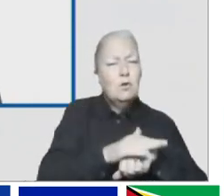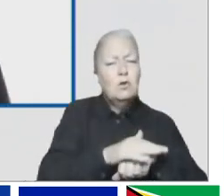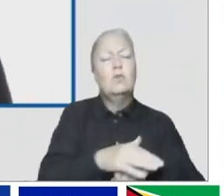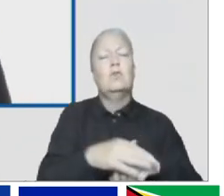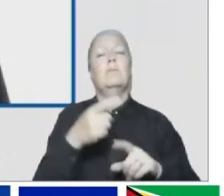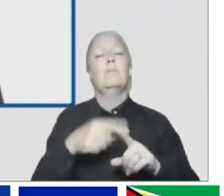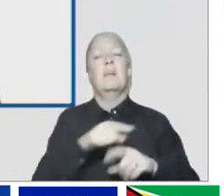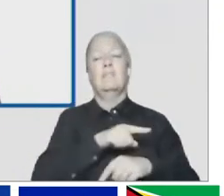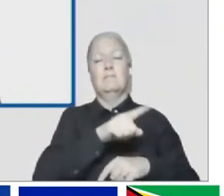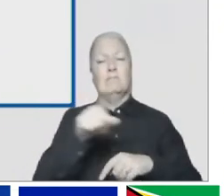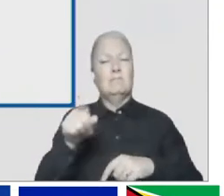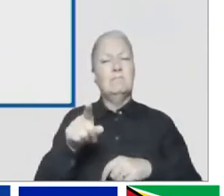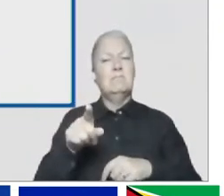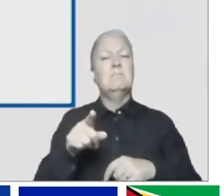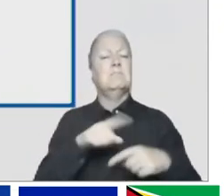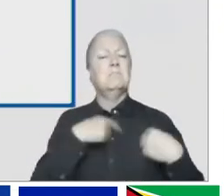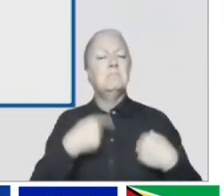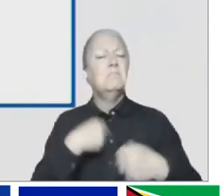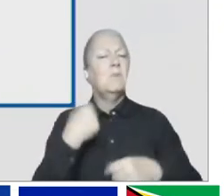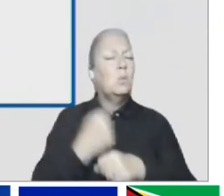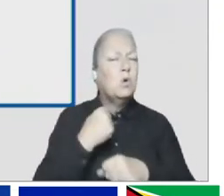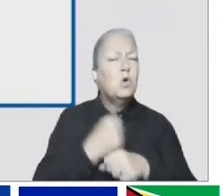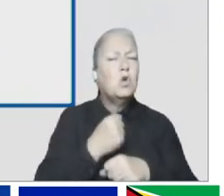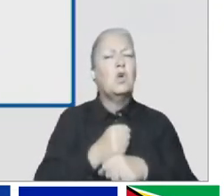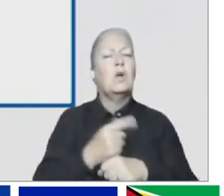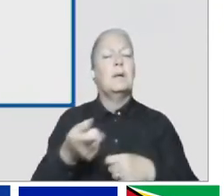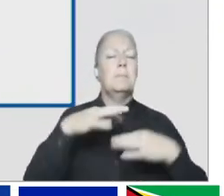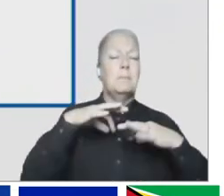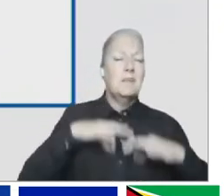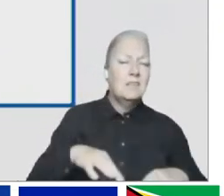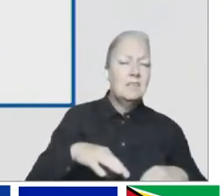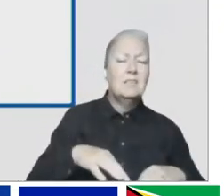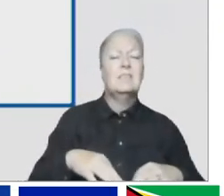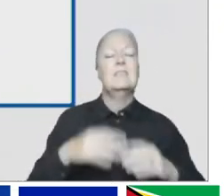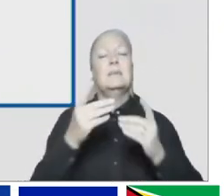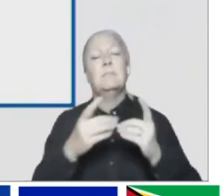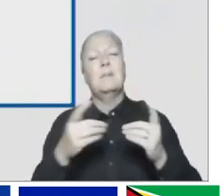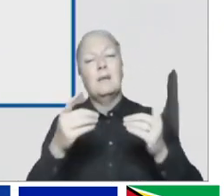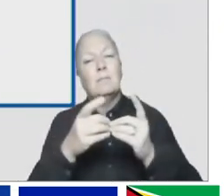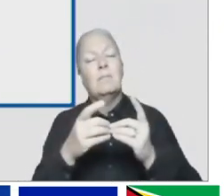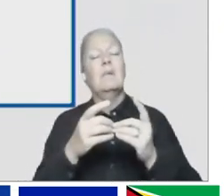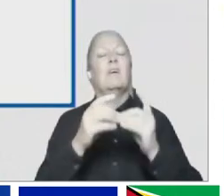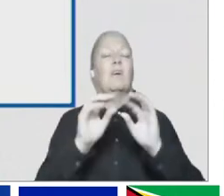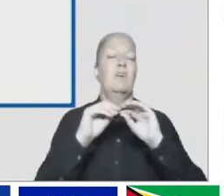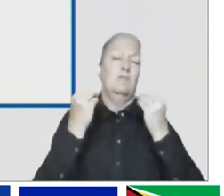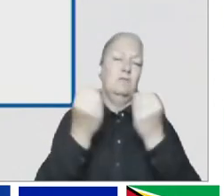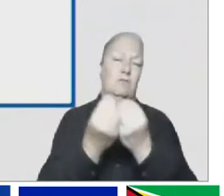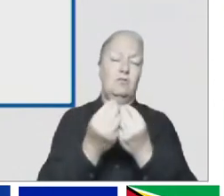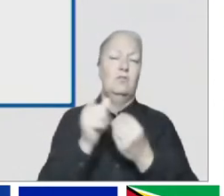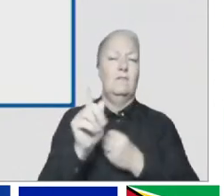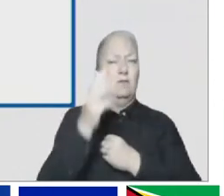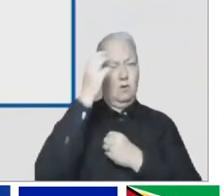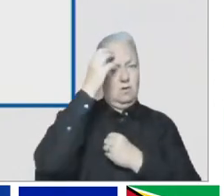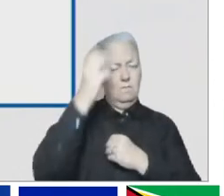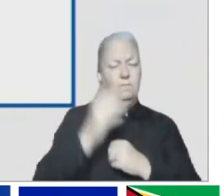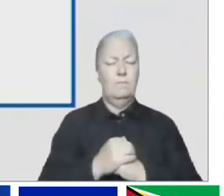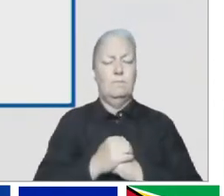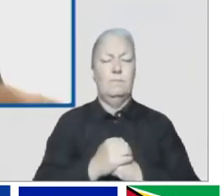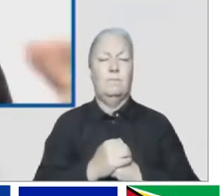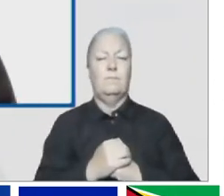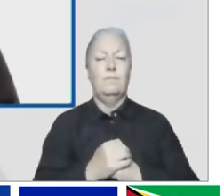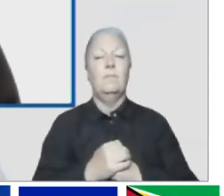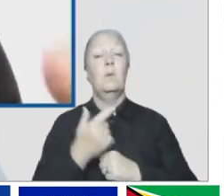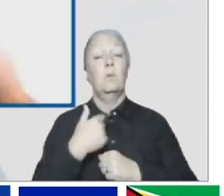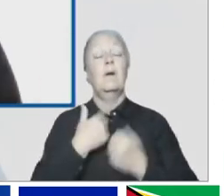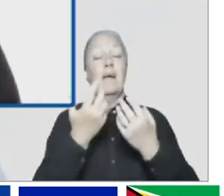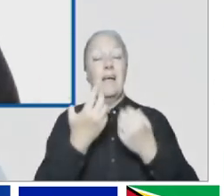ministries, departments, and agencies of government. They've maintained a dashboard that would display